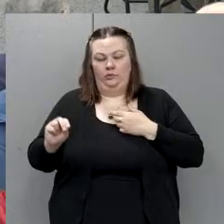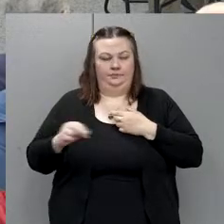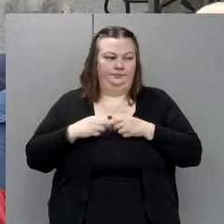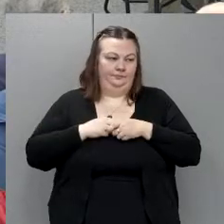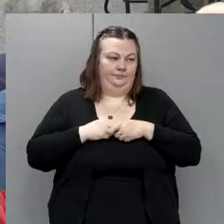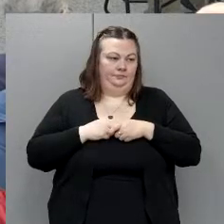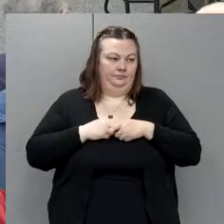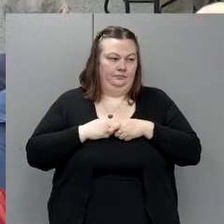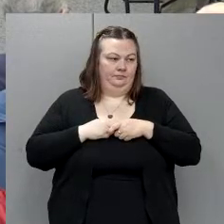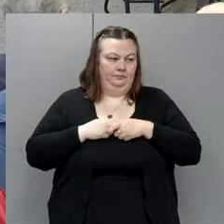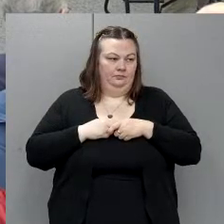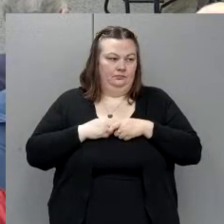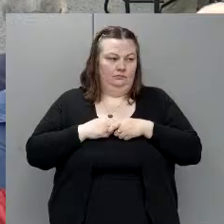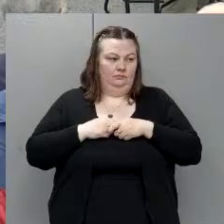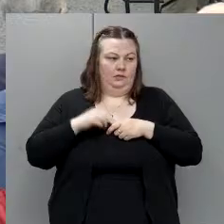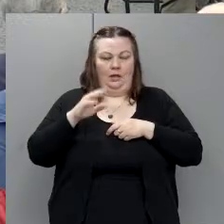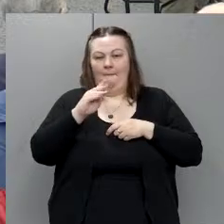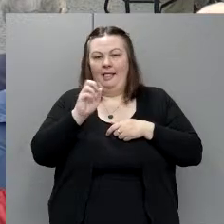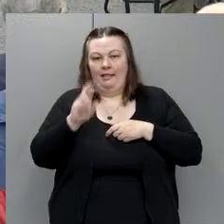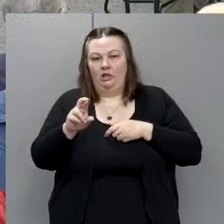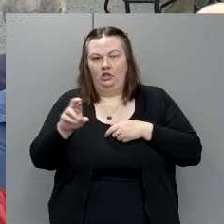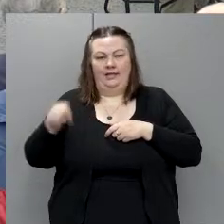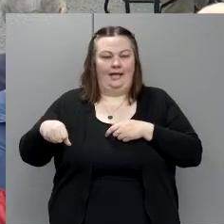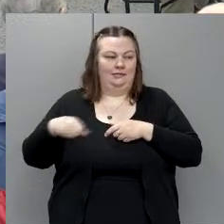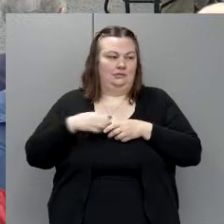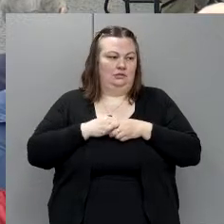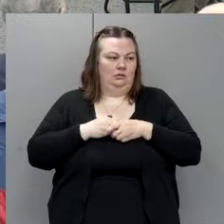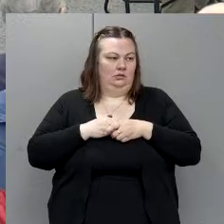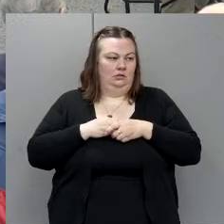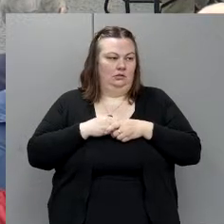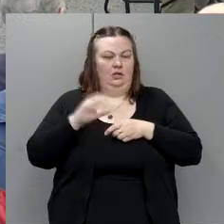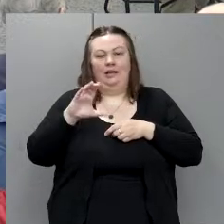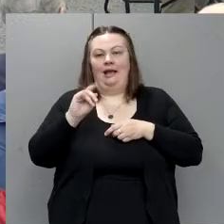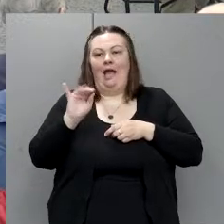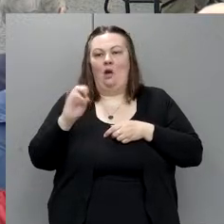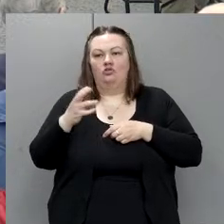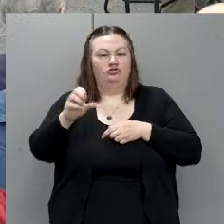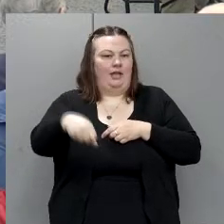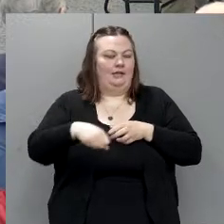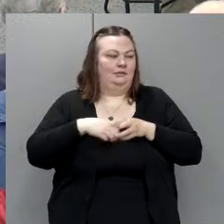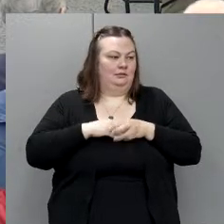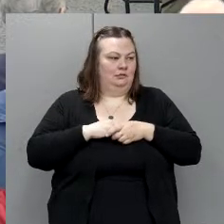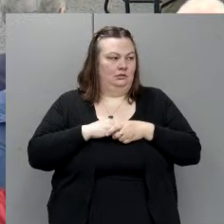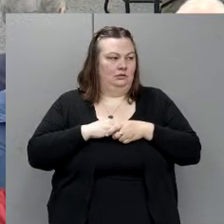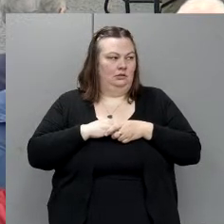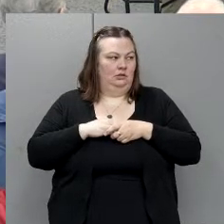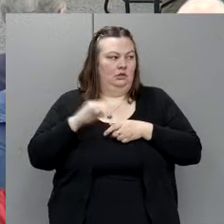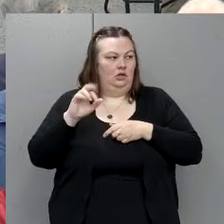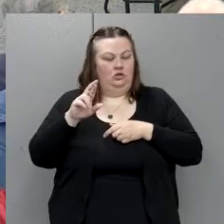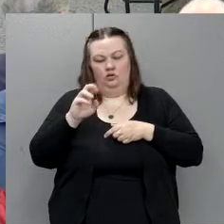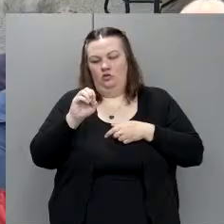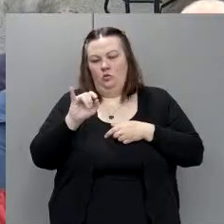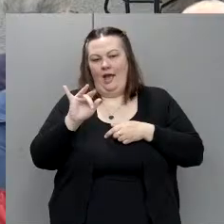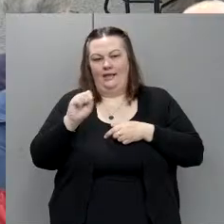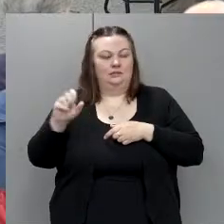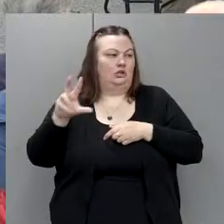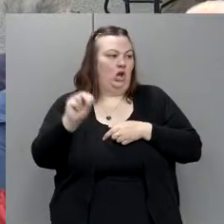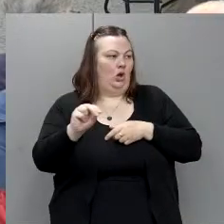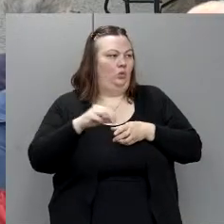No. Trustee Miller. Yes. Trustee Couch. Yes. Trustee Reyes.